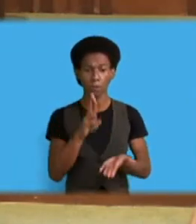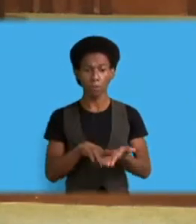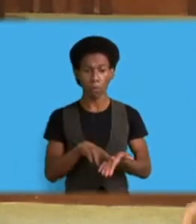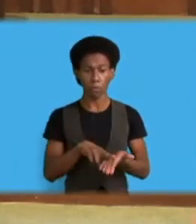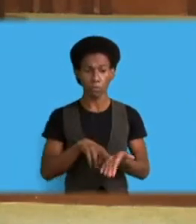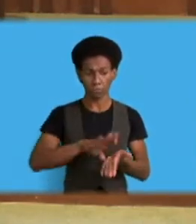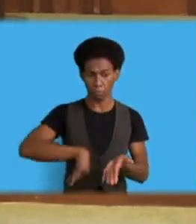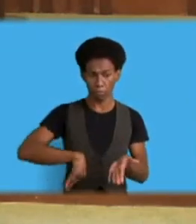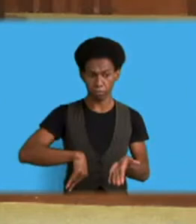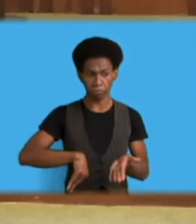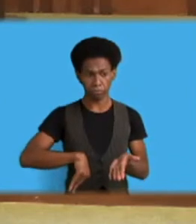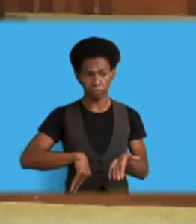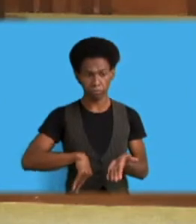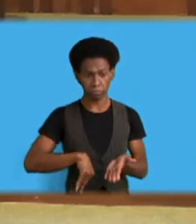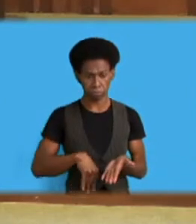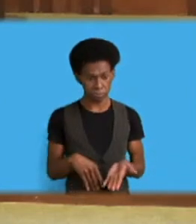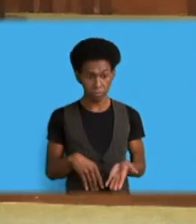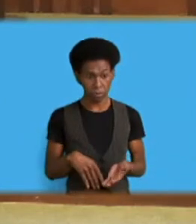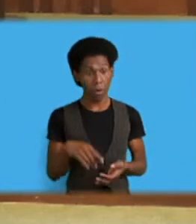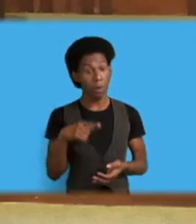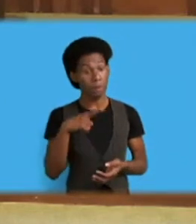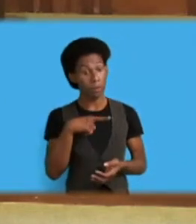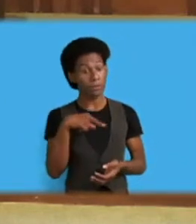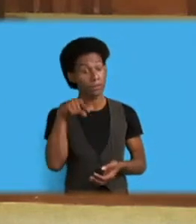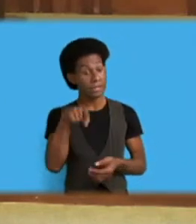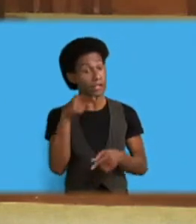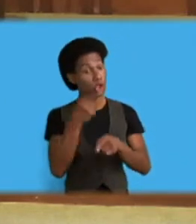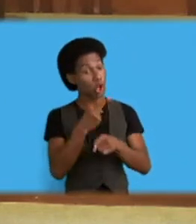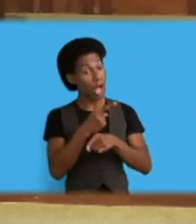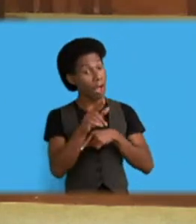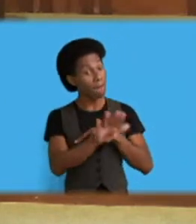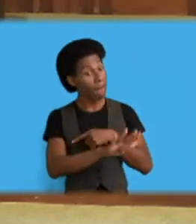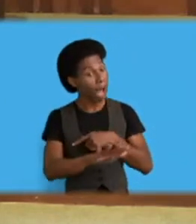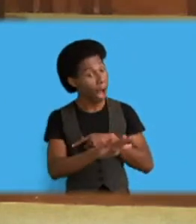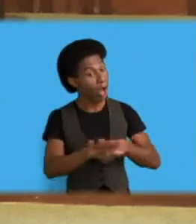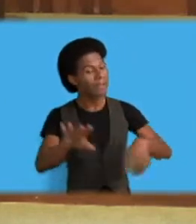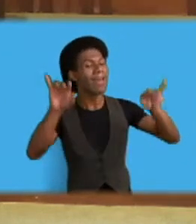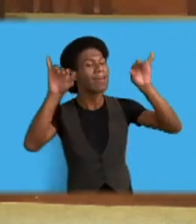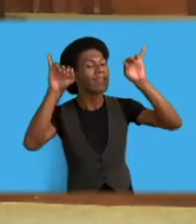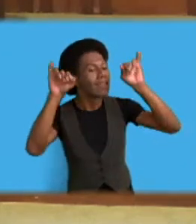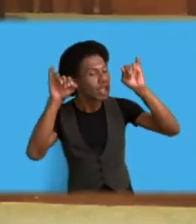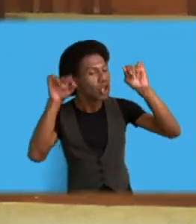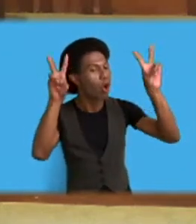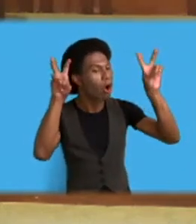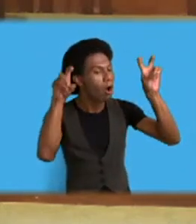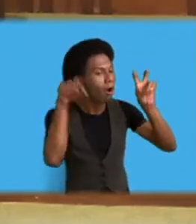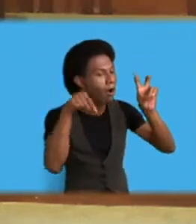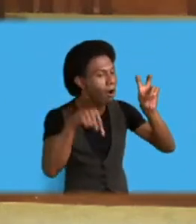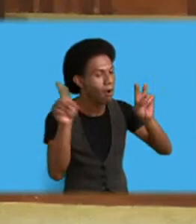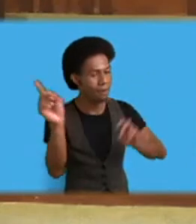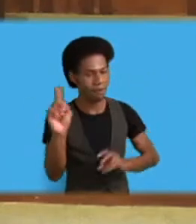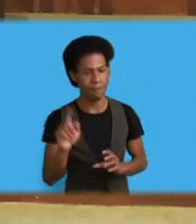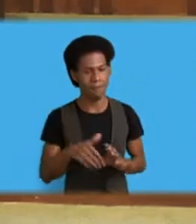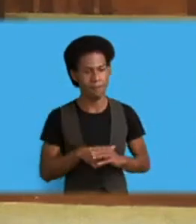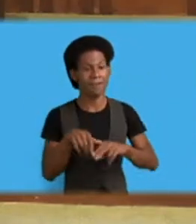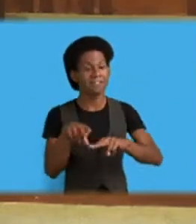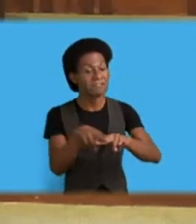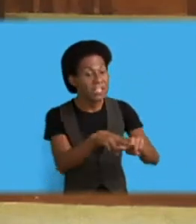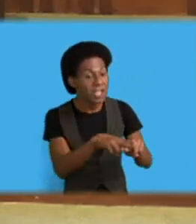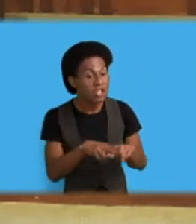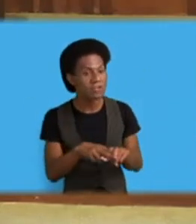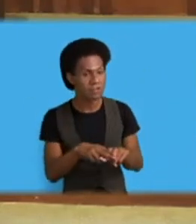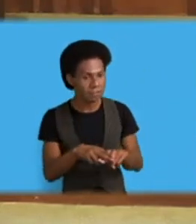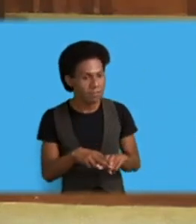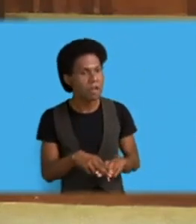issues facing the education system in this country. And the reason, Honourable Deputy Speaker, that I keep insisting on